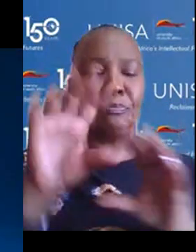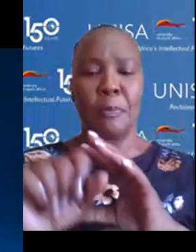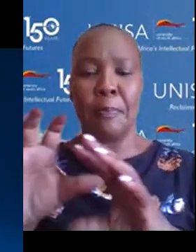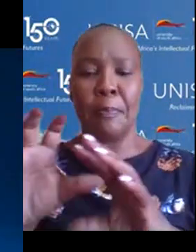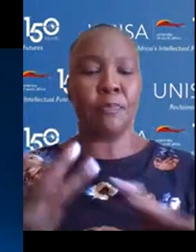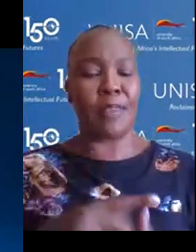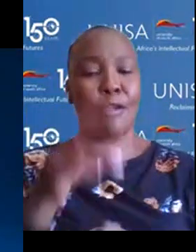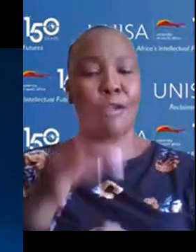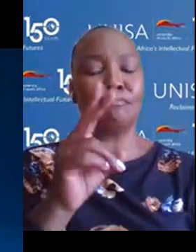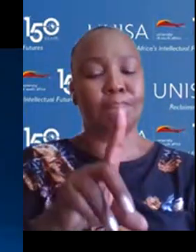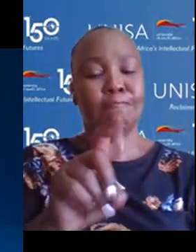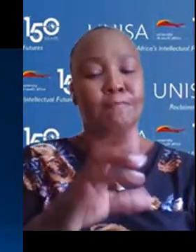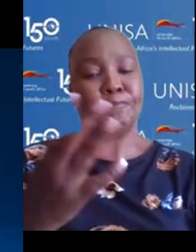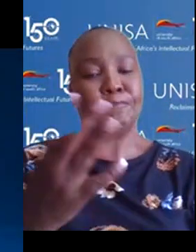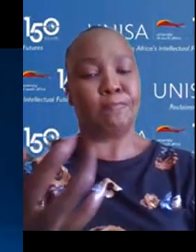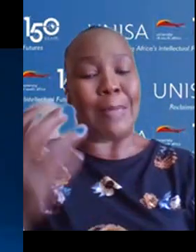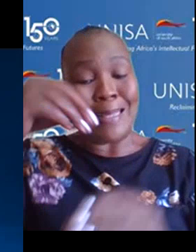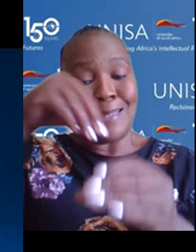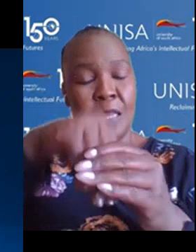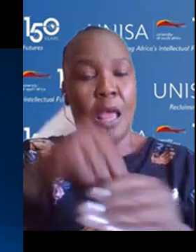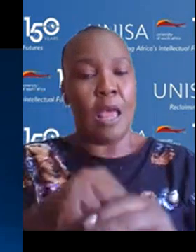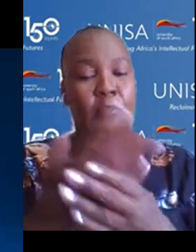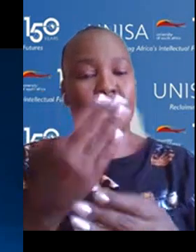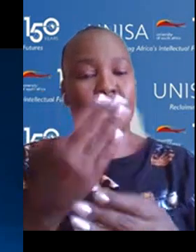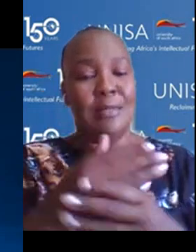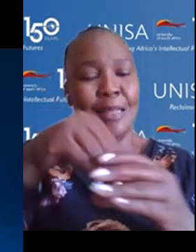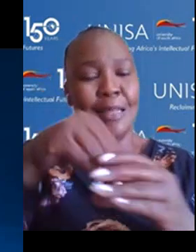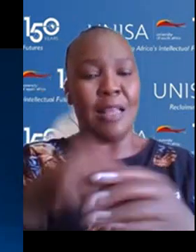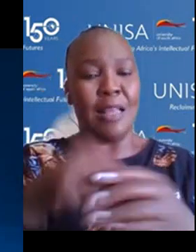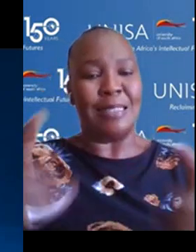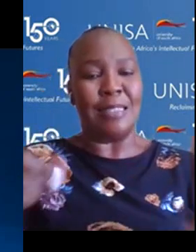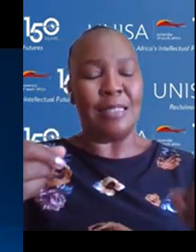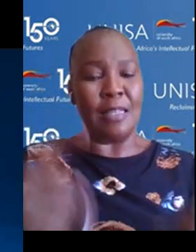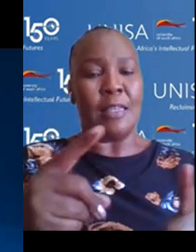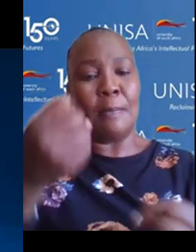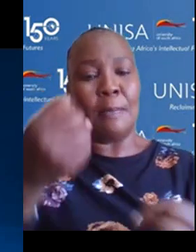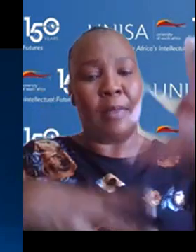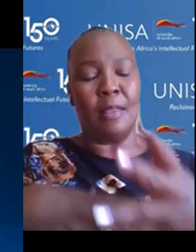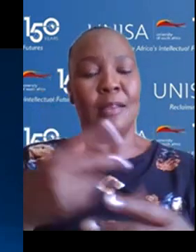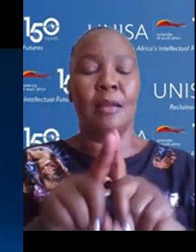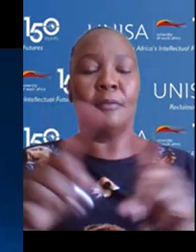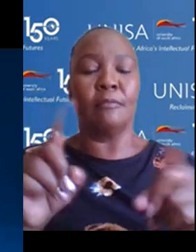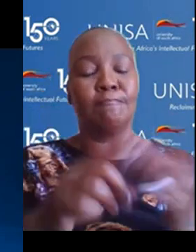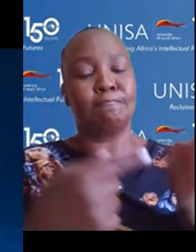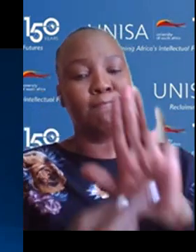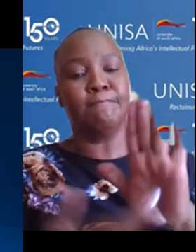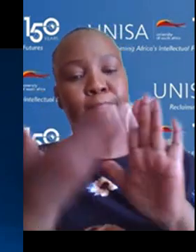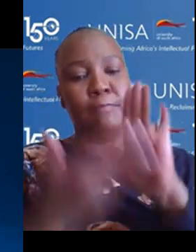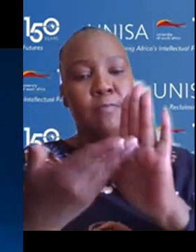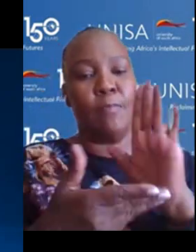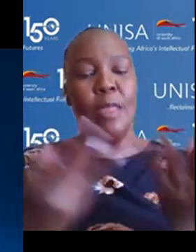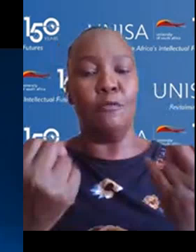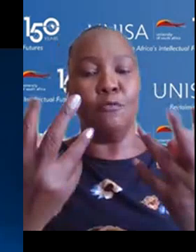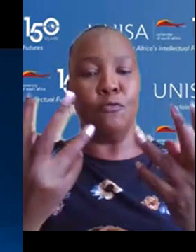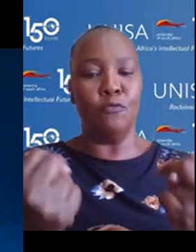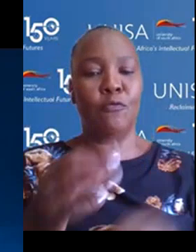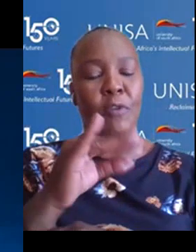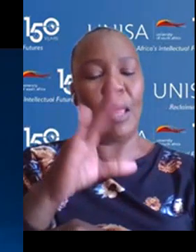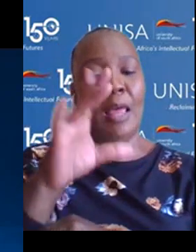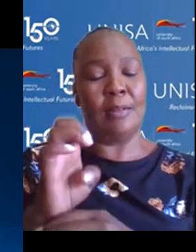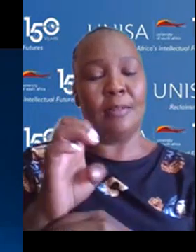can also right-click inside of a folder to access a different menu of options. For example, here you can create a new file or